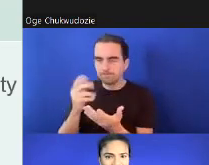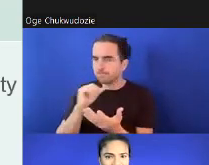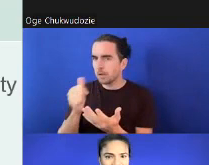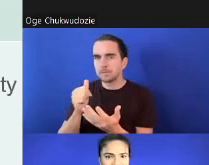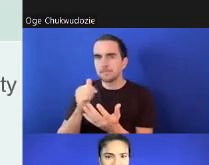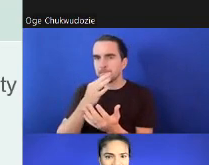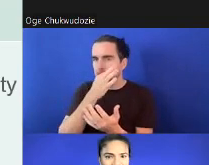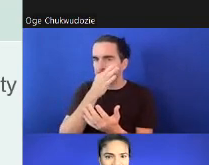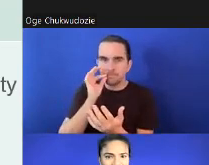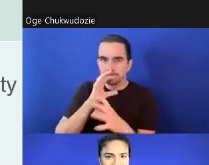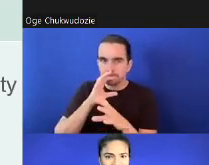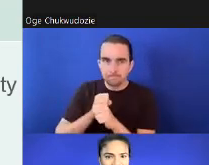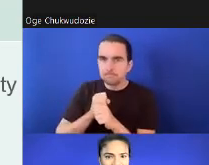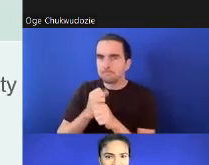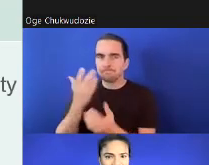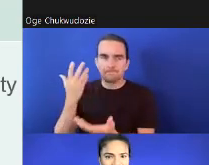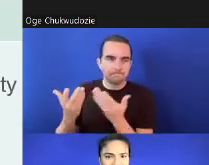not feel very